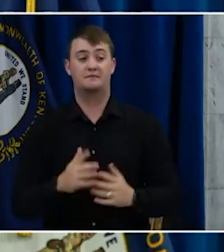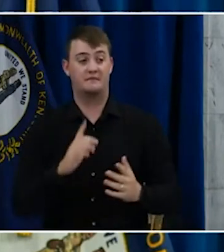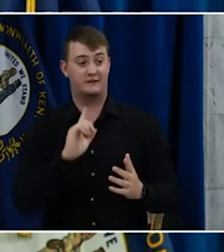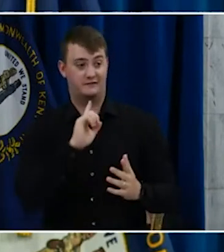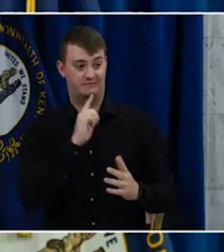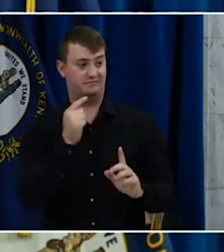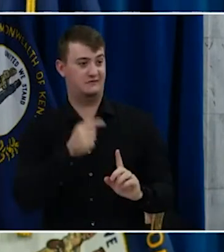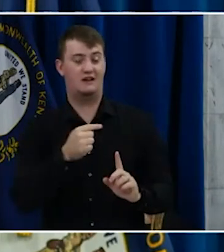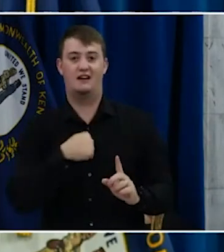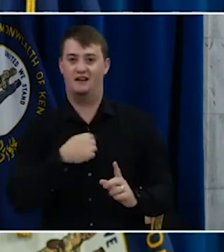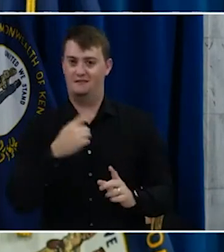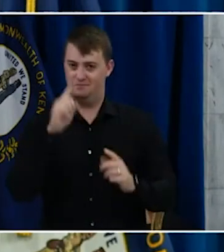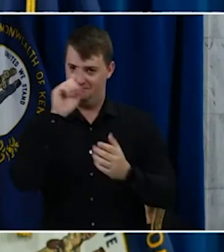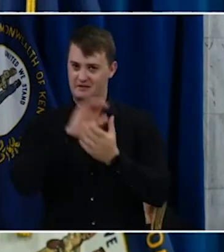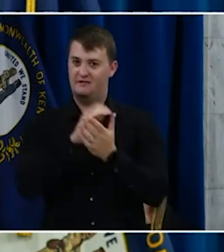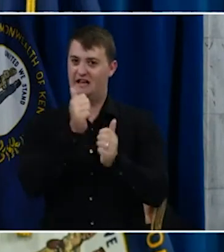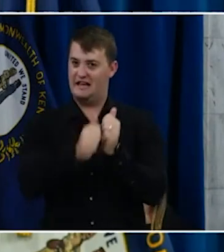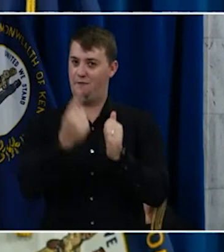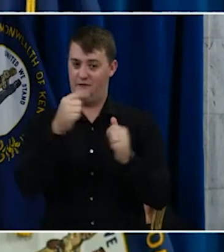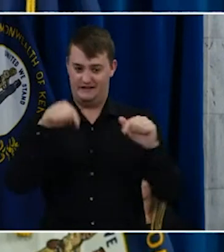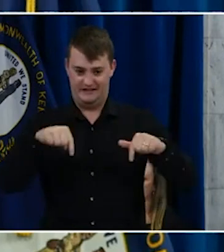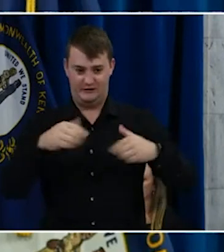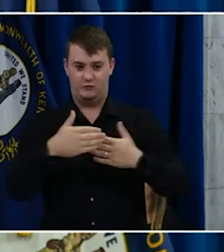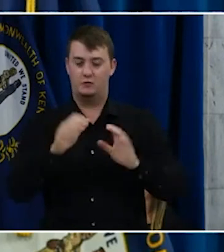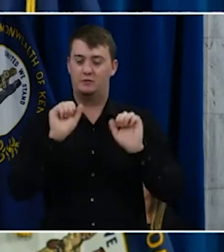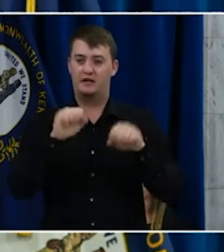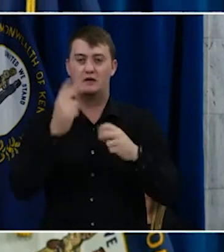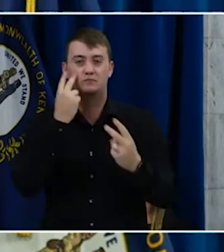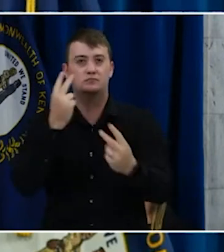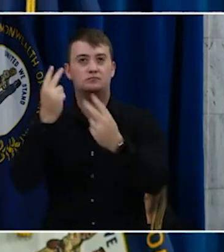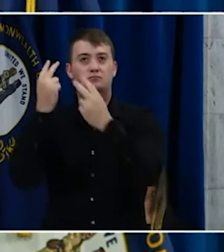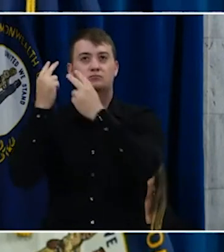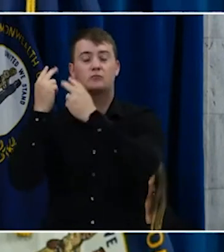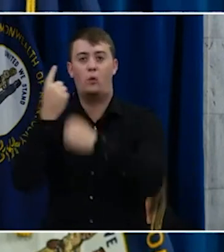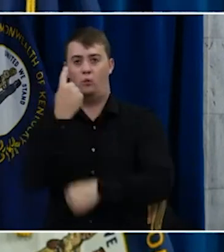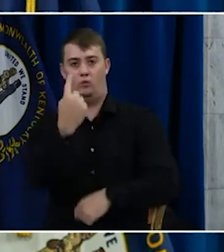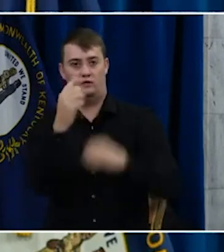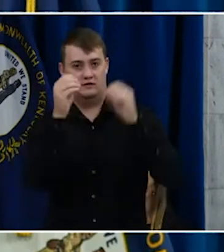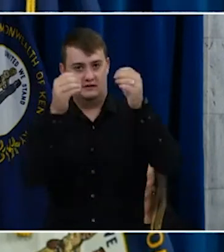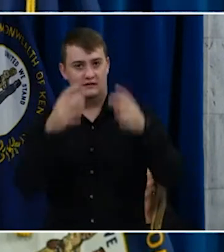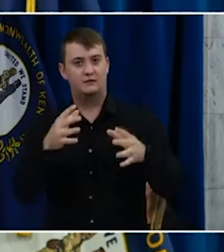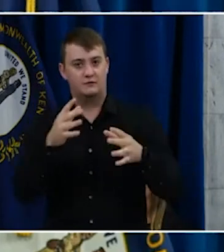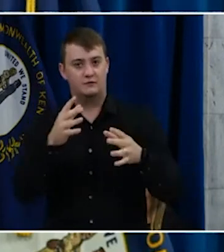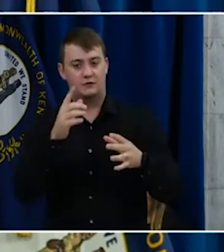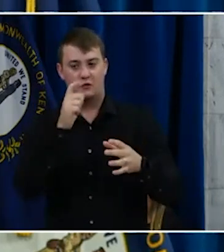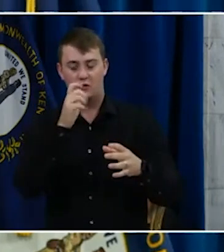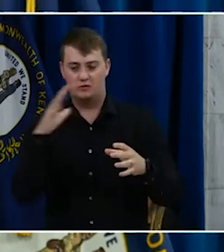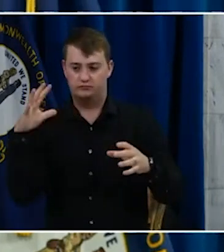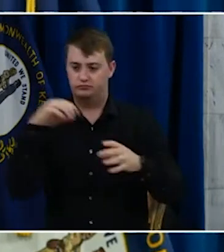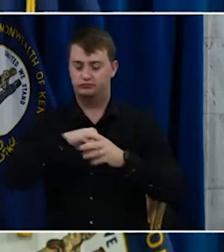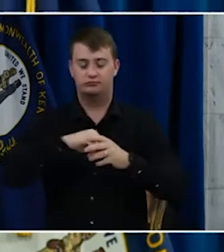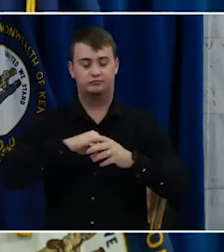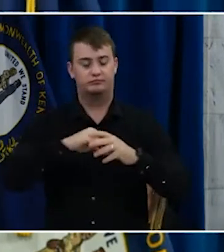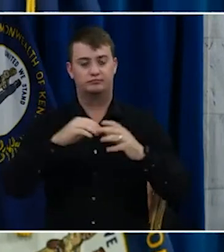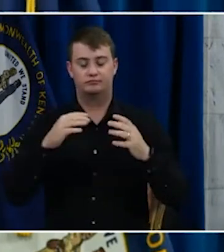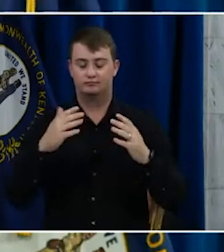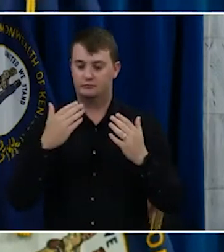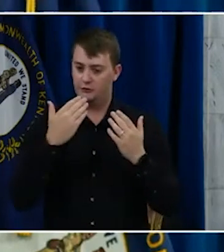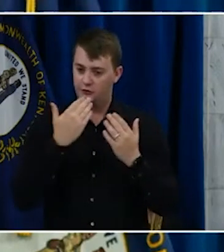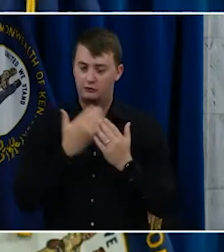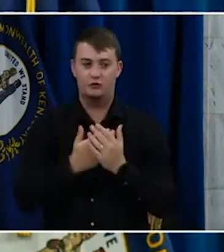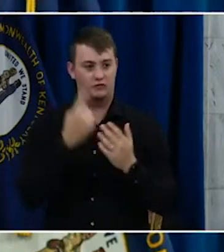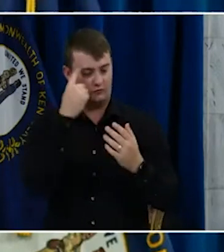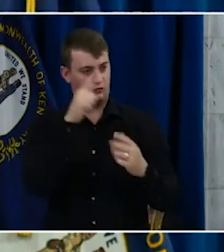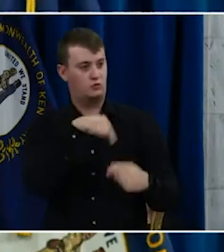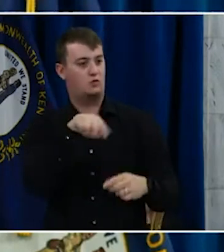believe everyone in this room could point back to at least one teacher that contributed greatly to your sitting